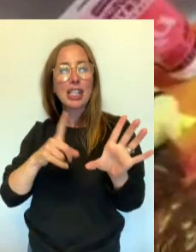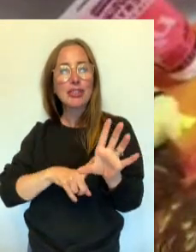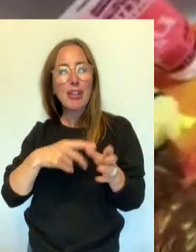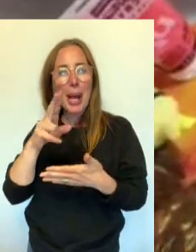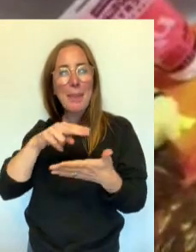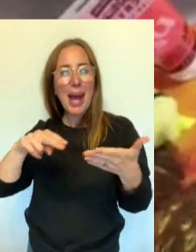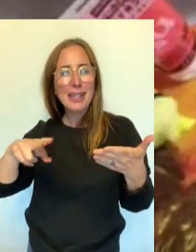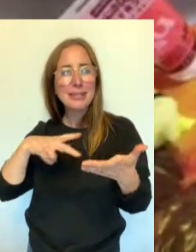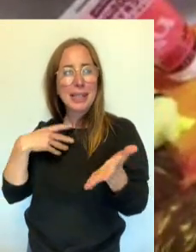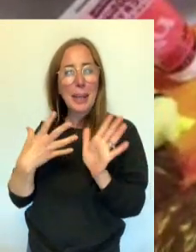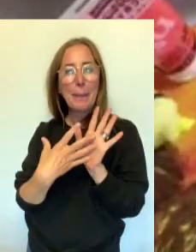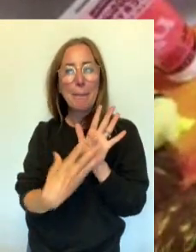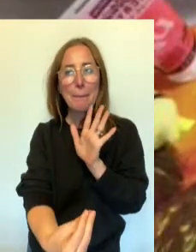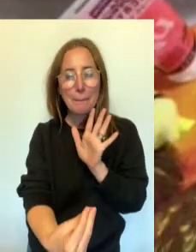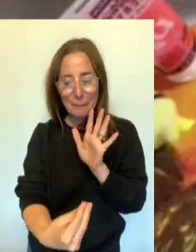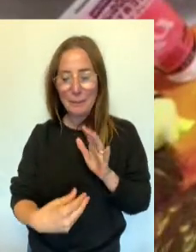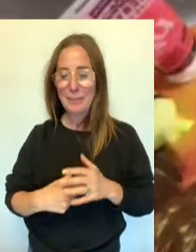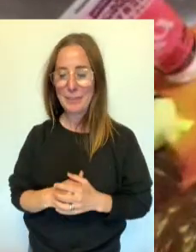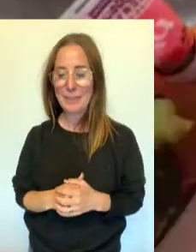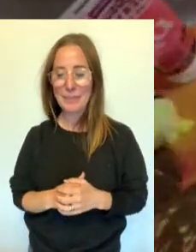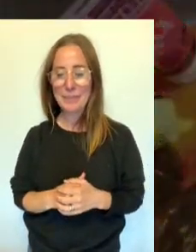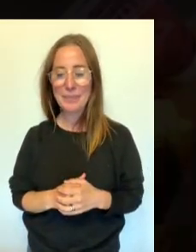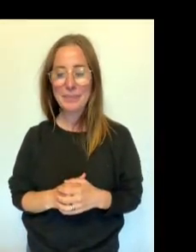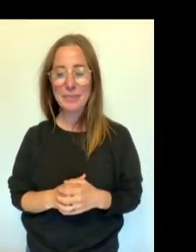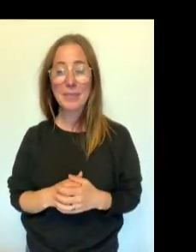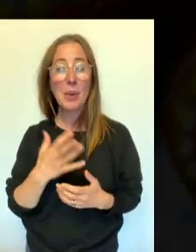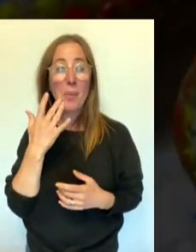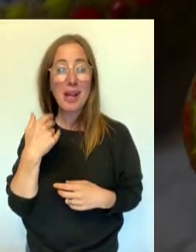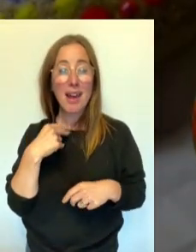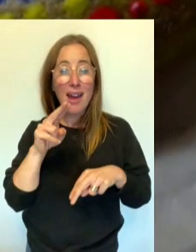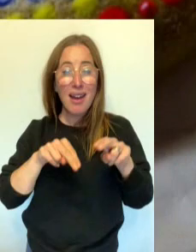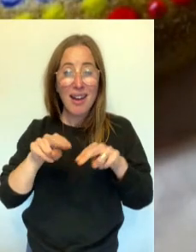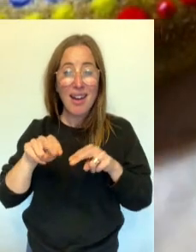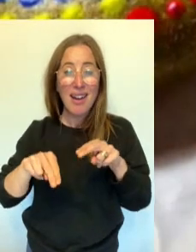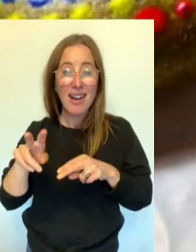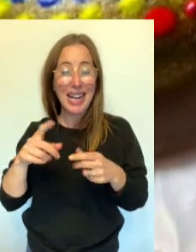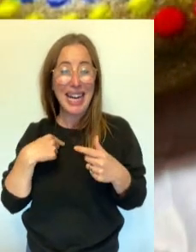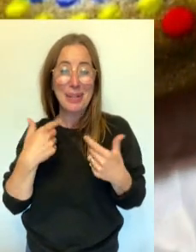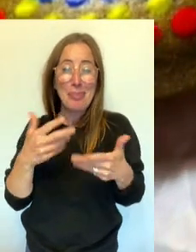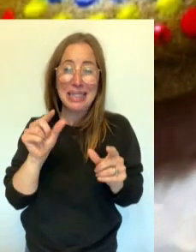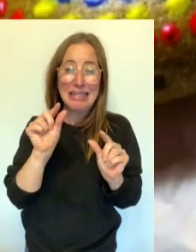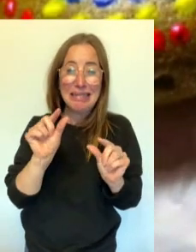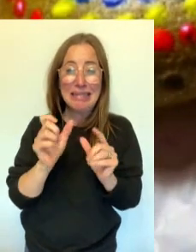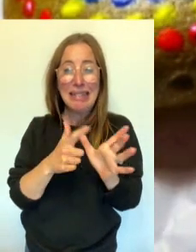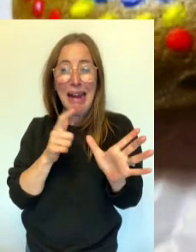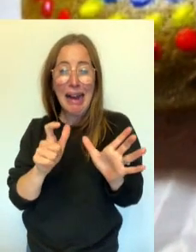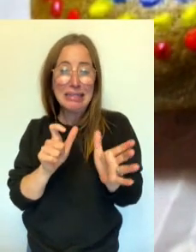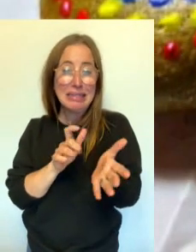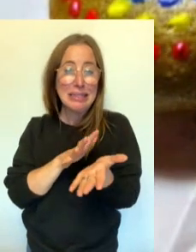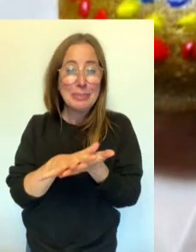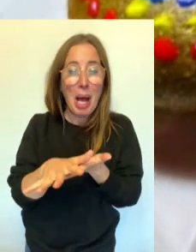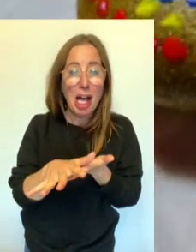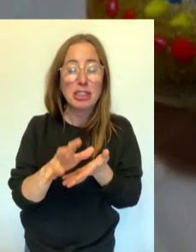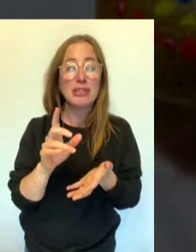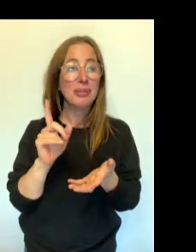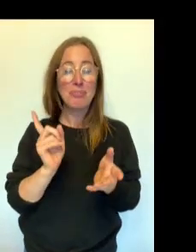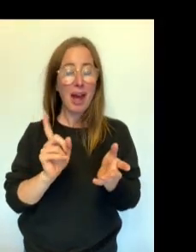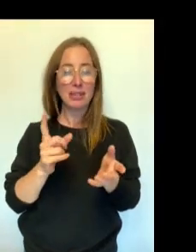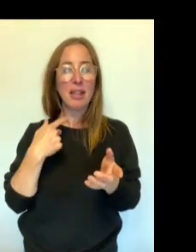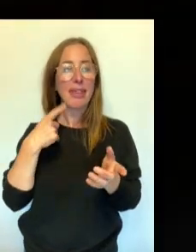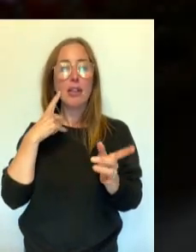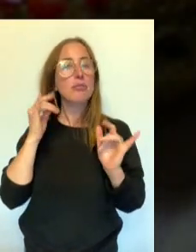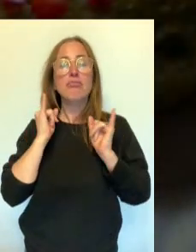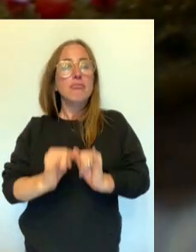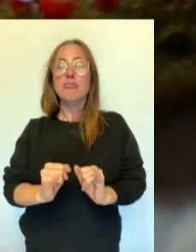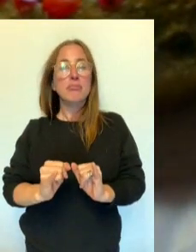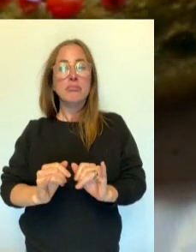The dots started to get quite smudged, but rather than seeing this as going wrong, I embraced it and found that the new